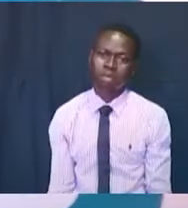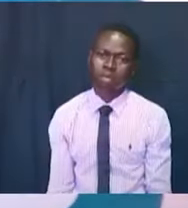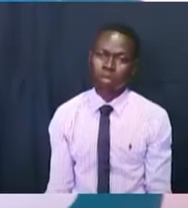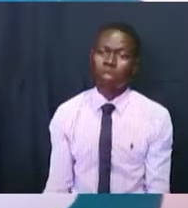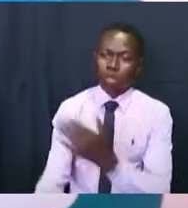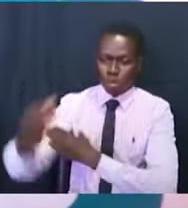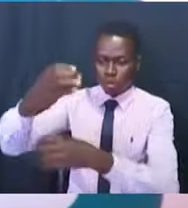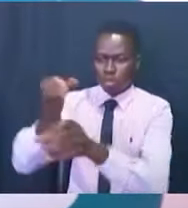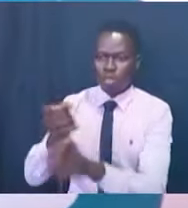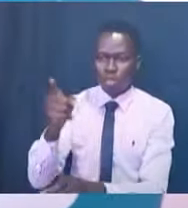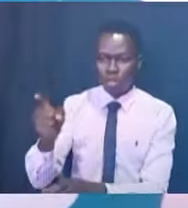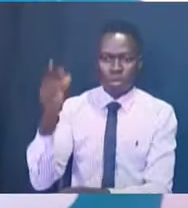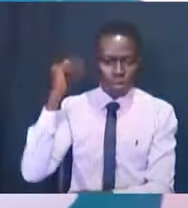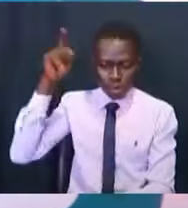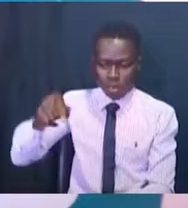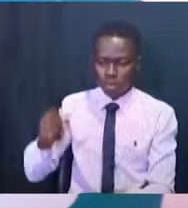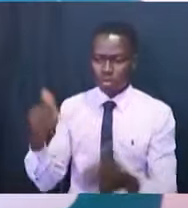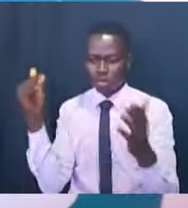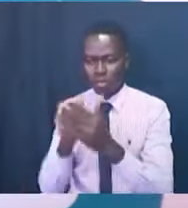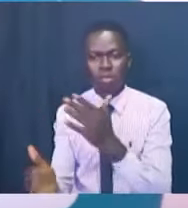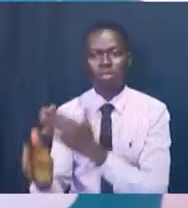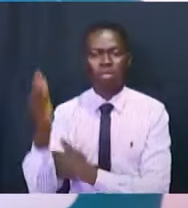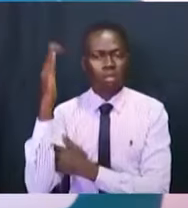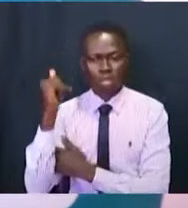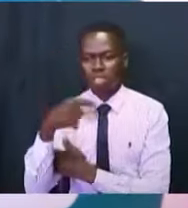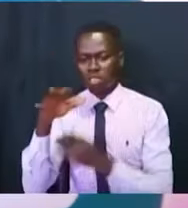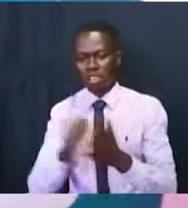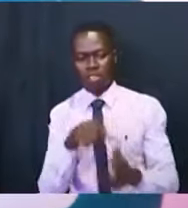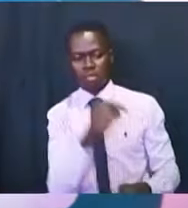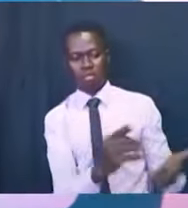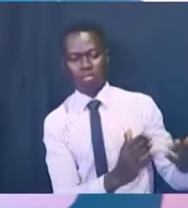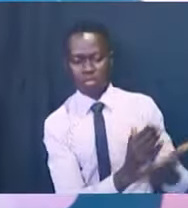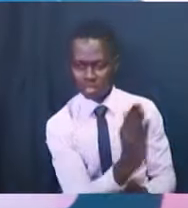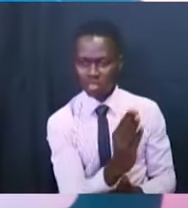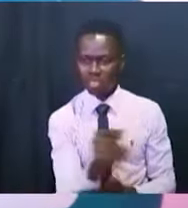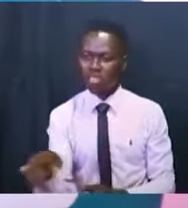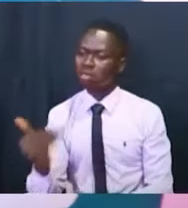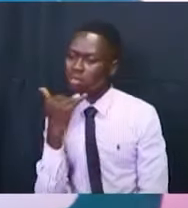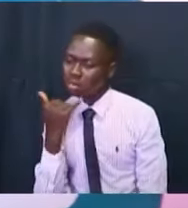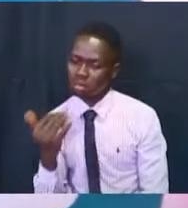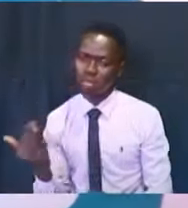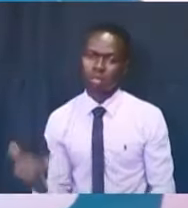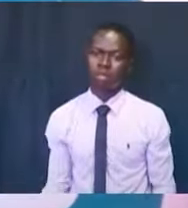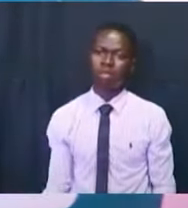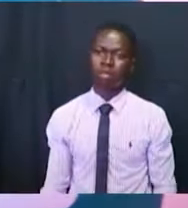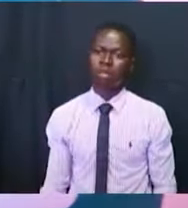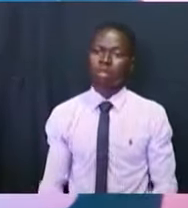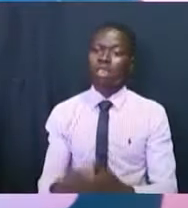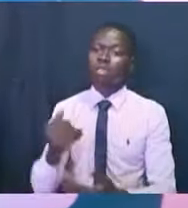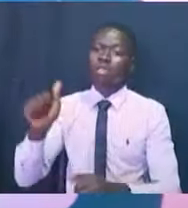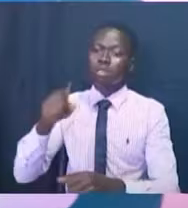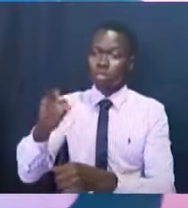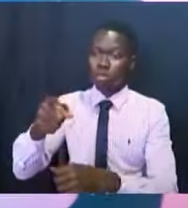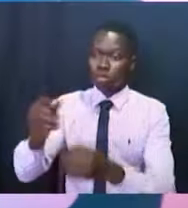determine what is right and wrong? Now, how can the one who has been created turn his back on